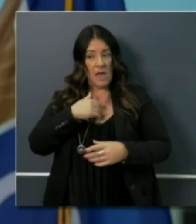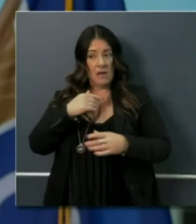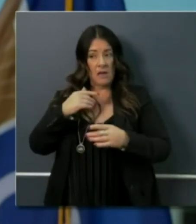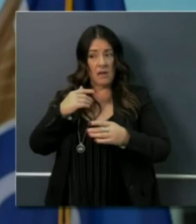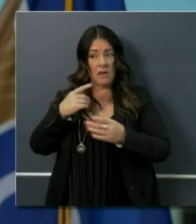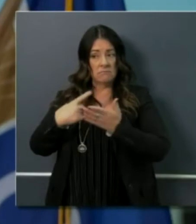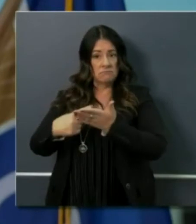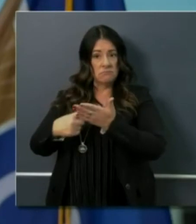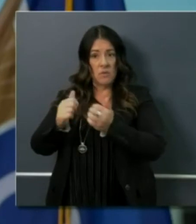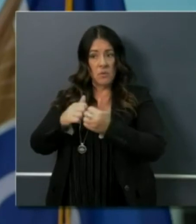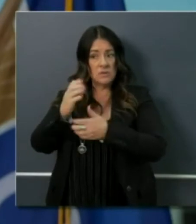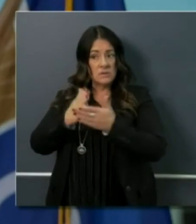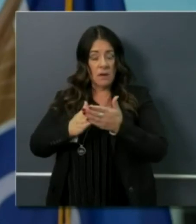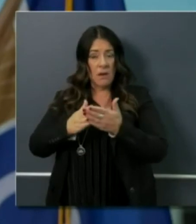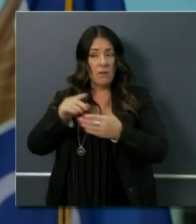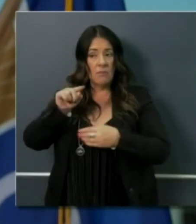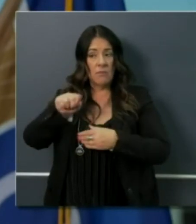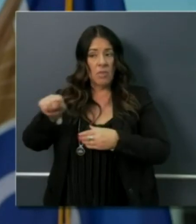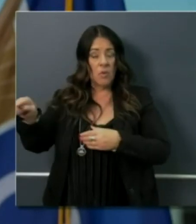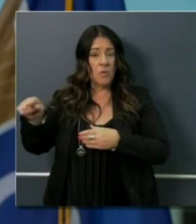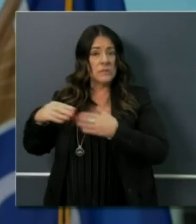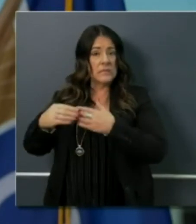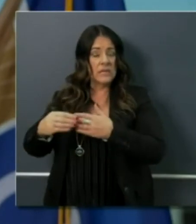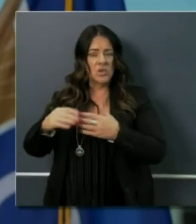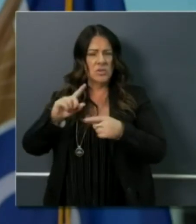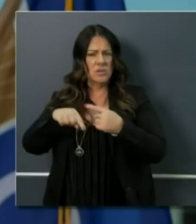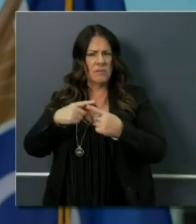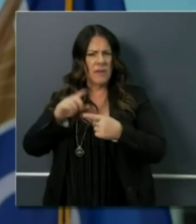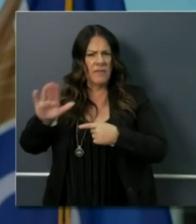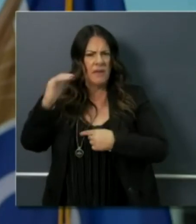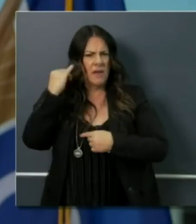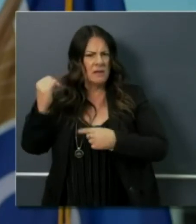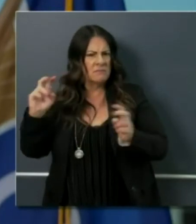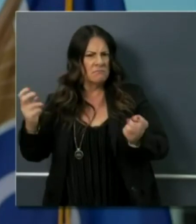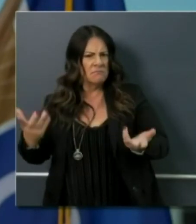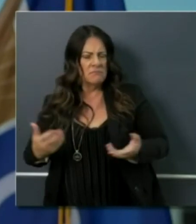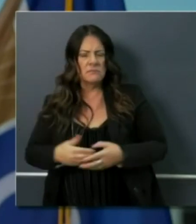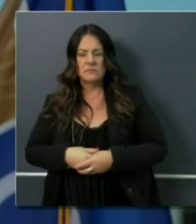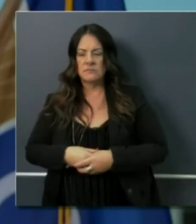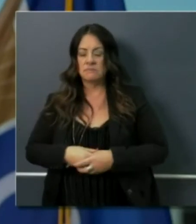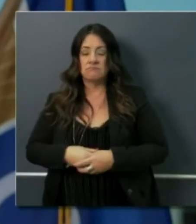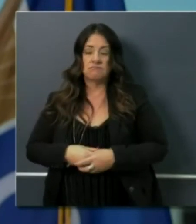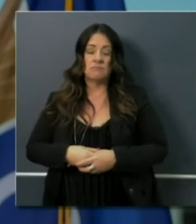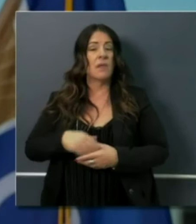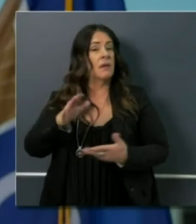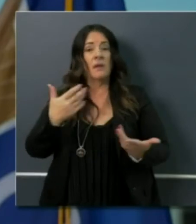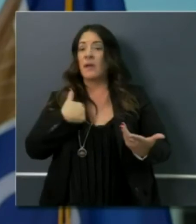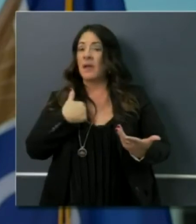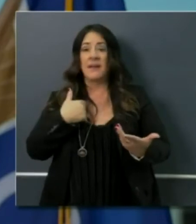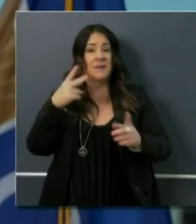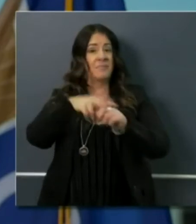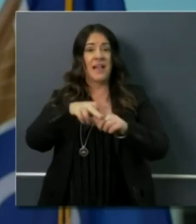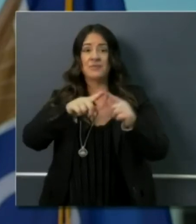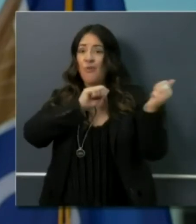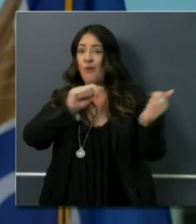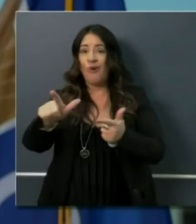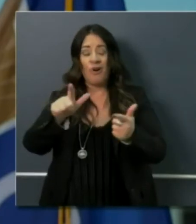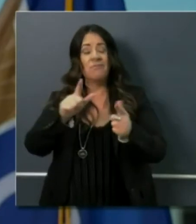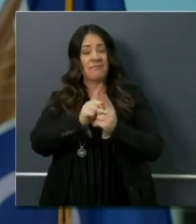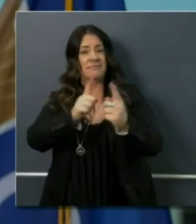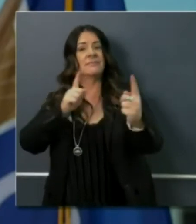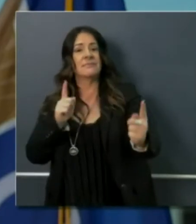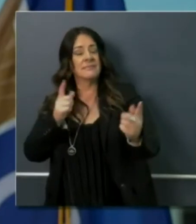as these issues and these challenges have come up? Yeah, I mean, practice physical distancing. It applies to everyone across the